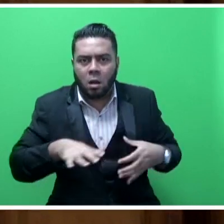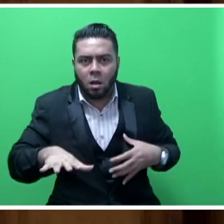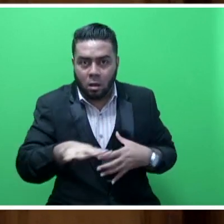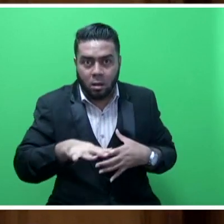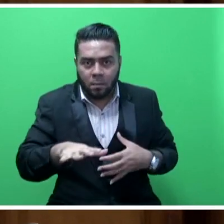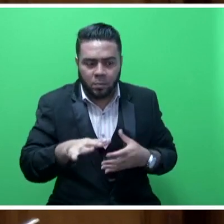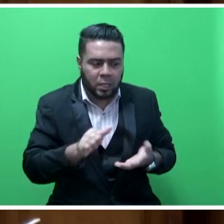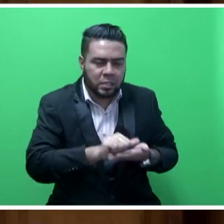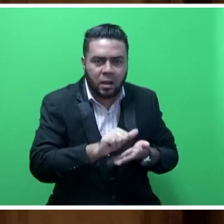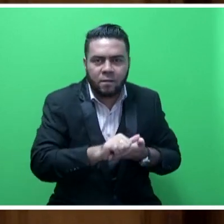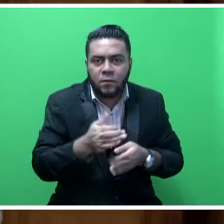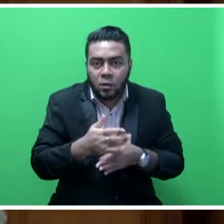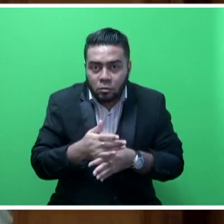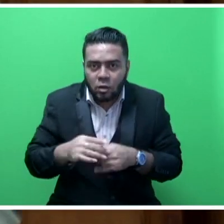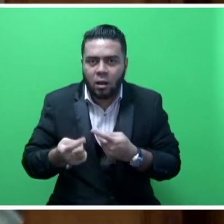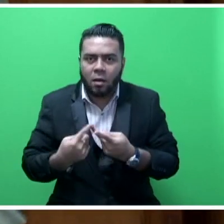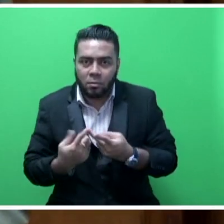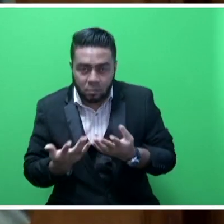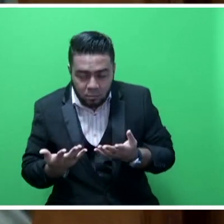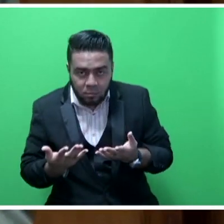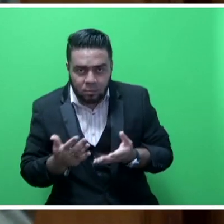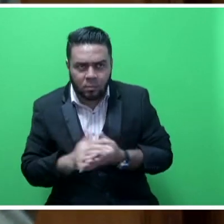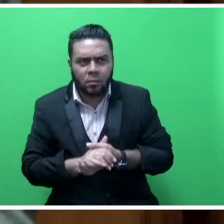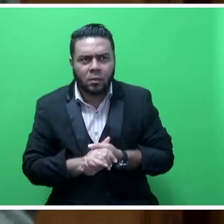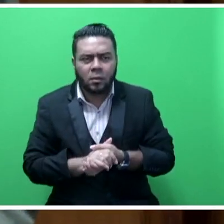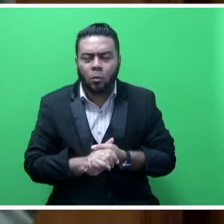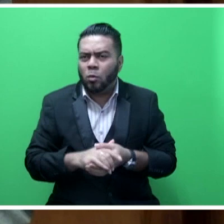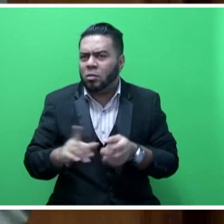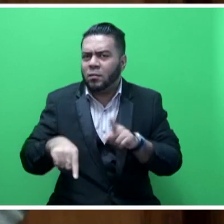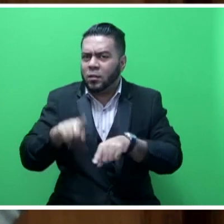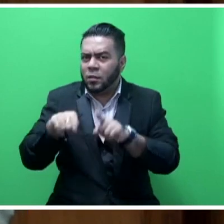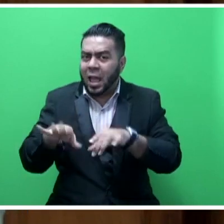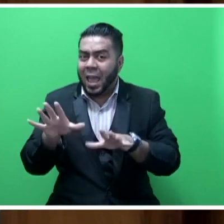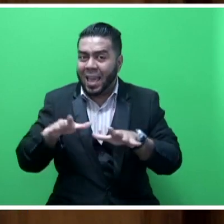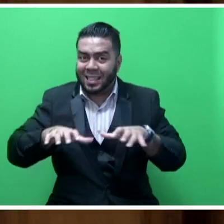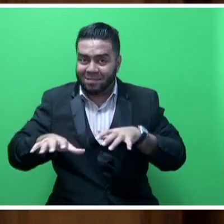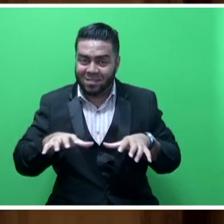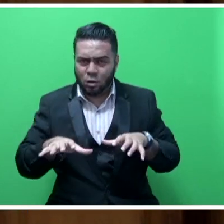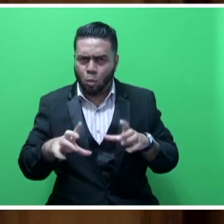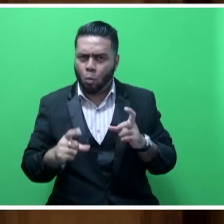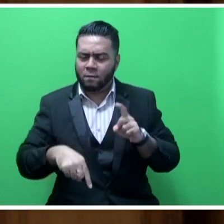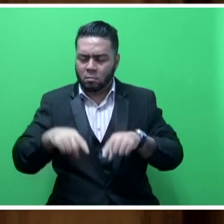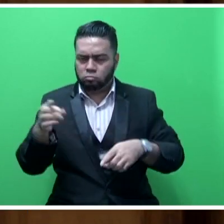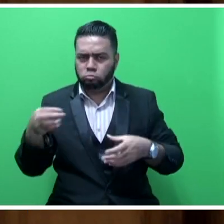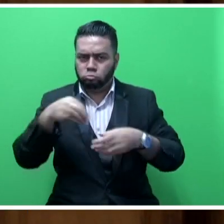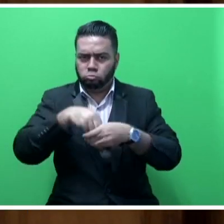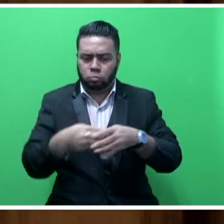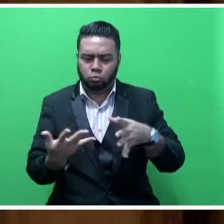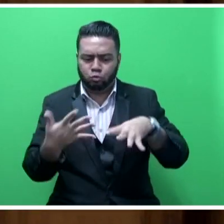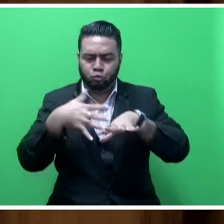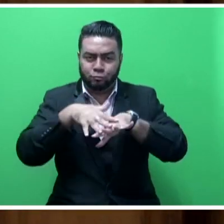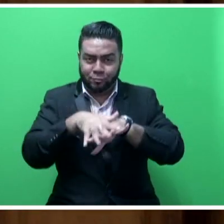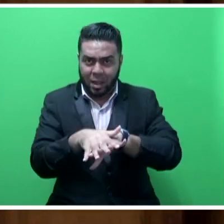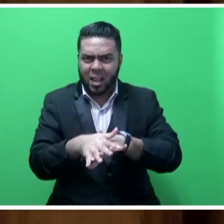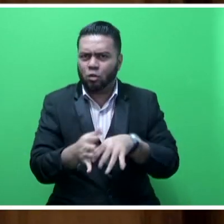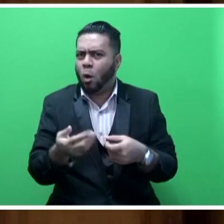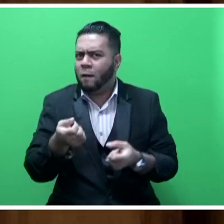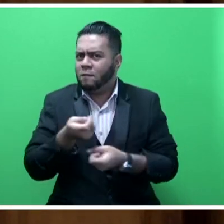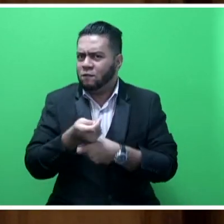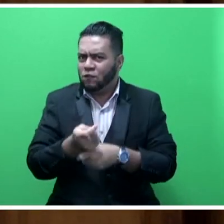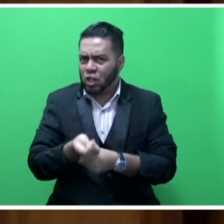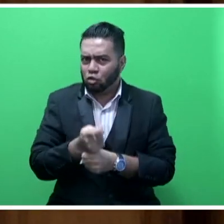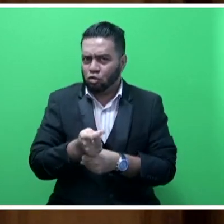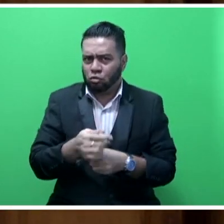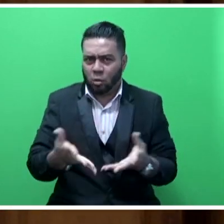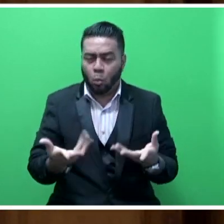The vastness of our coastline, coupled with different activities weaved into our fishing sector, constantly requires